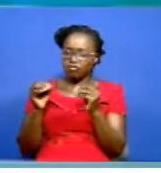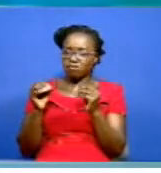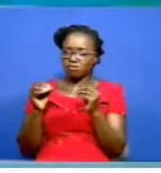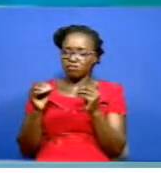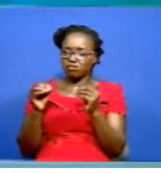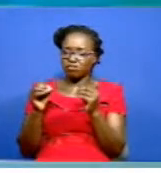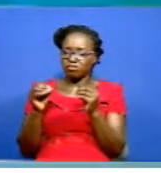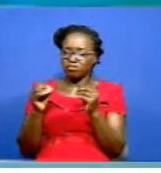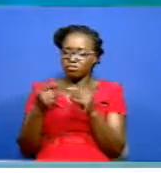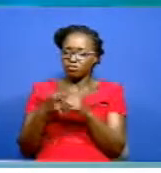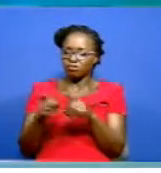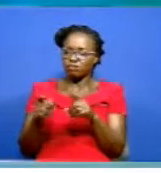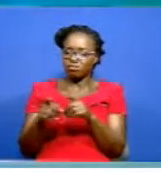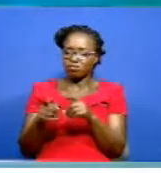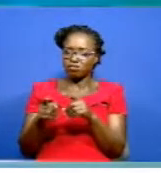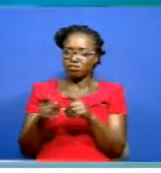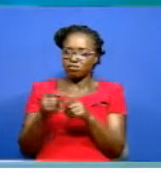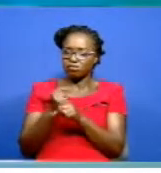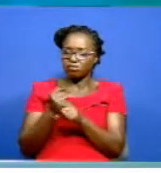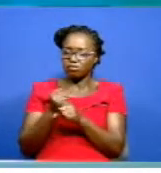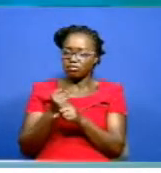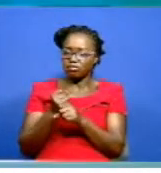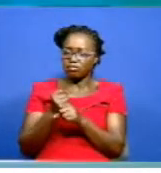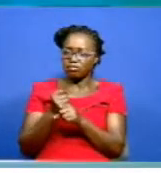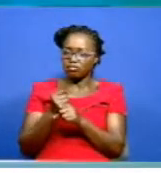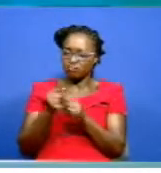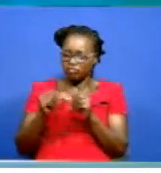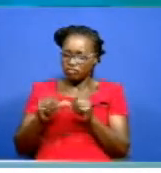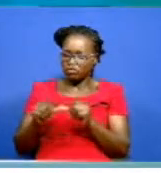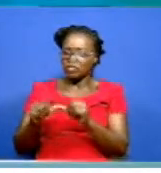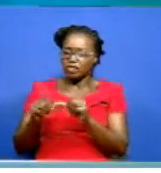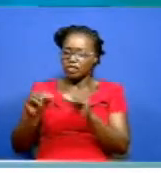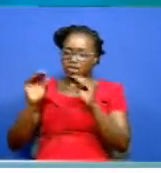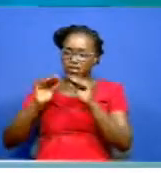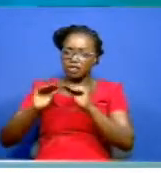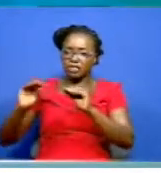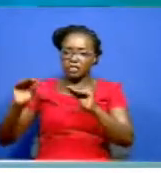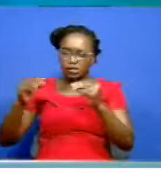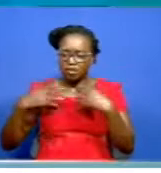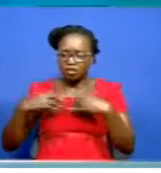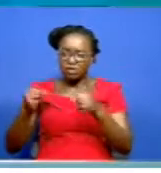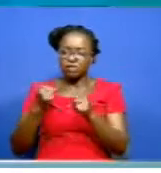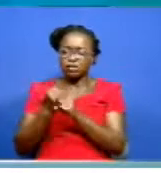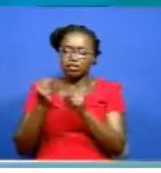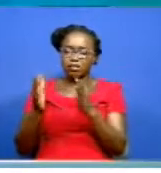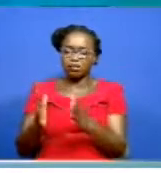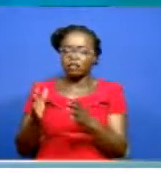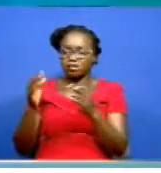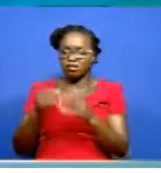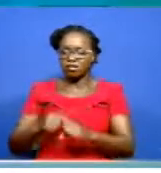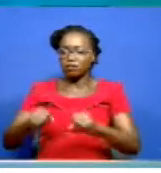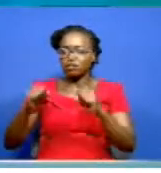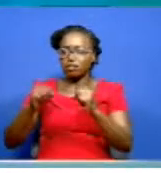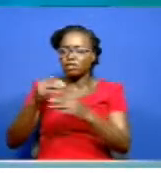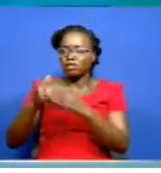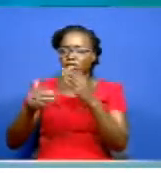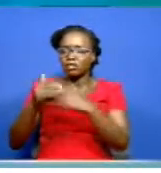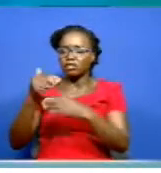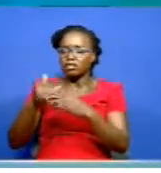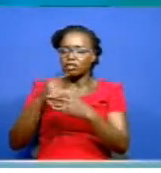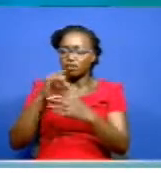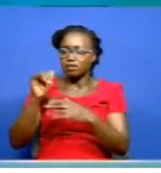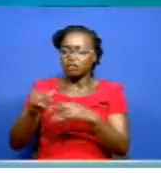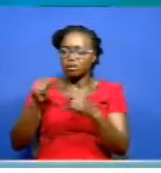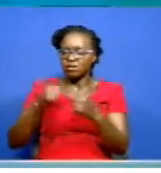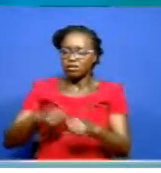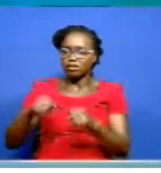But however, we are working on continuously educating our health workers, capacity building them, so that they could be able to